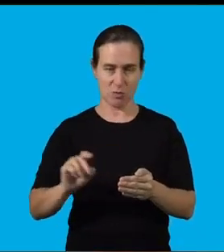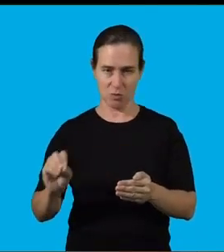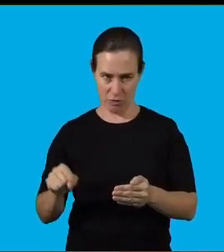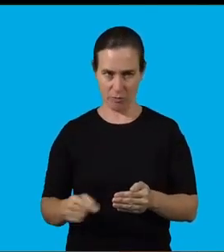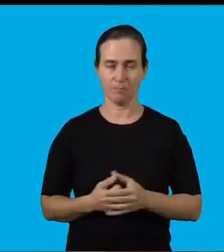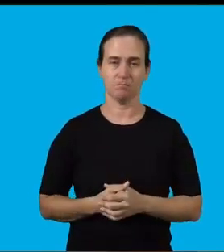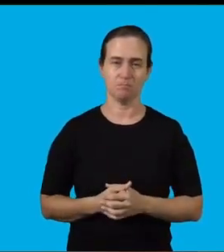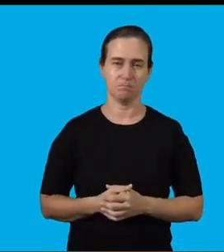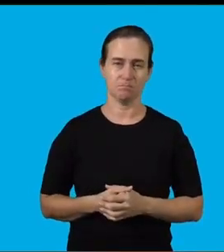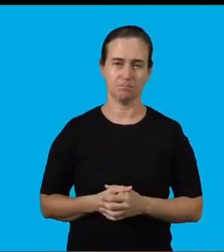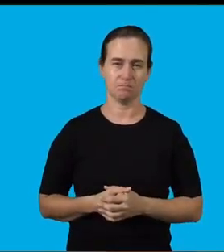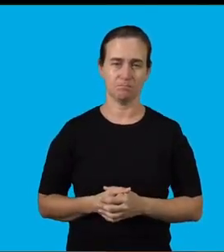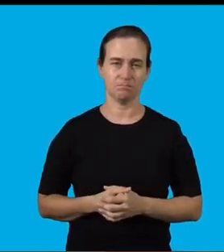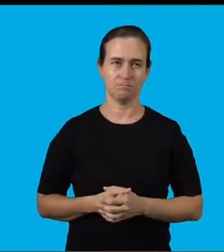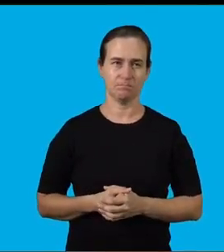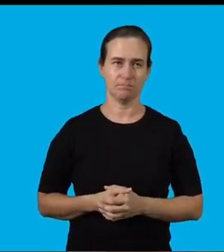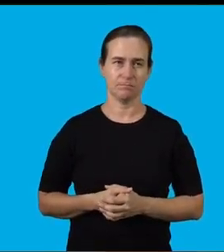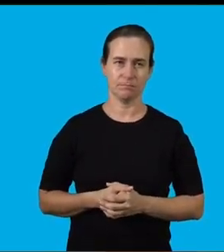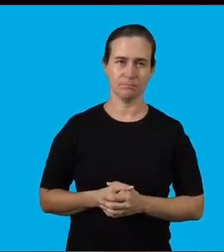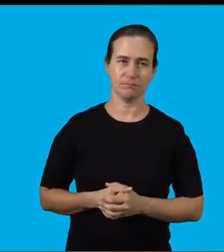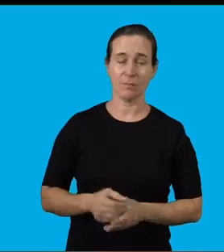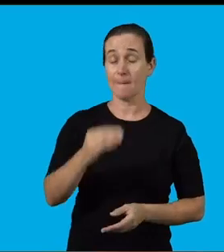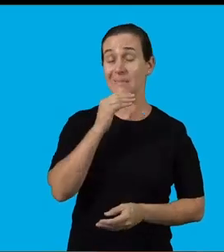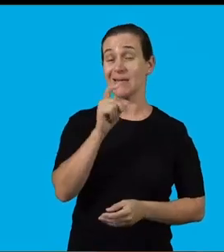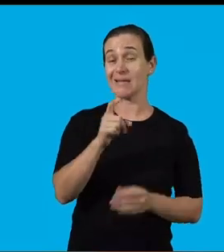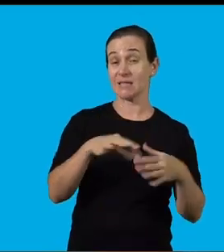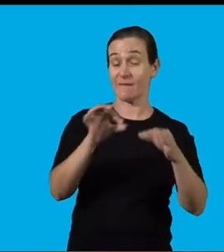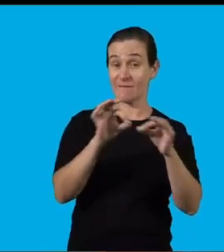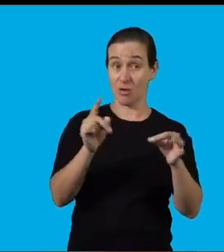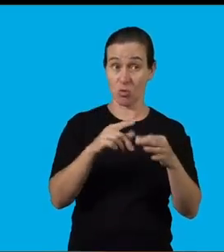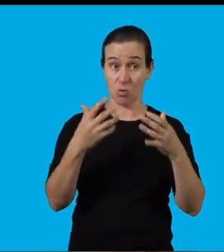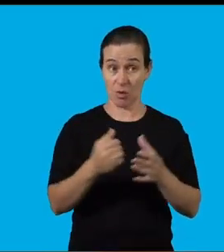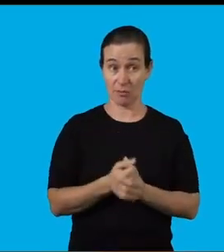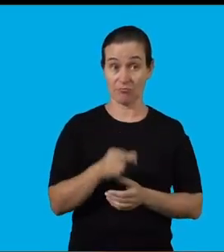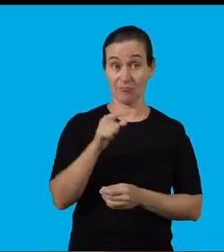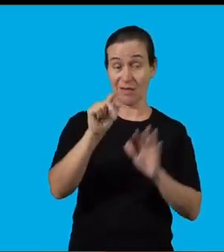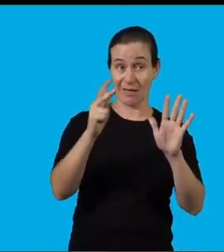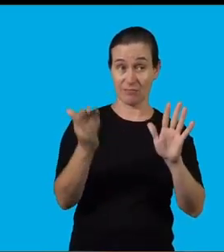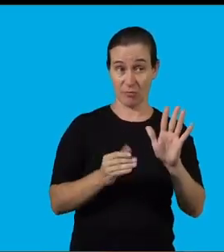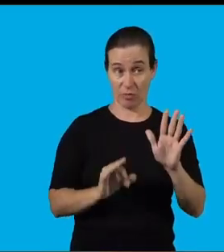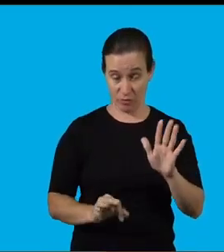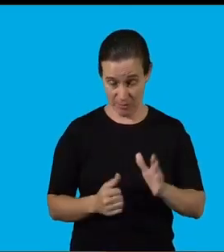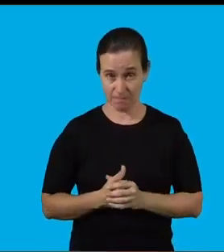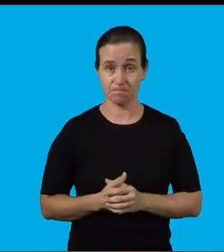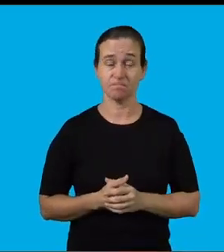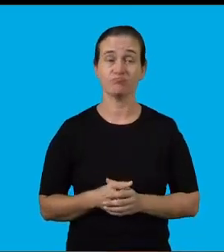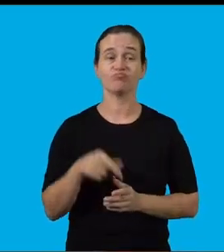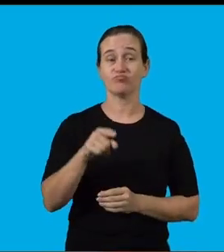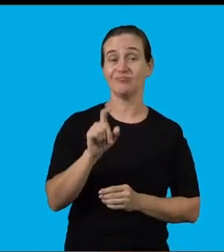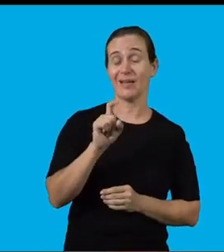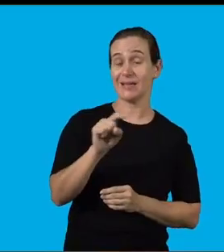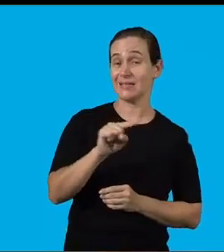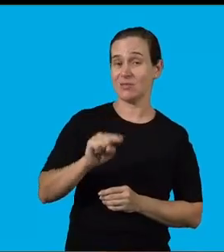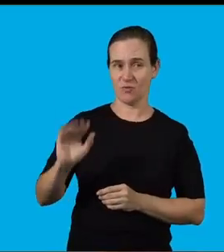minus 5 is equal to 0. So therefore, we get the x values of our stationary points as x is equal to 8 over 3